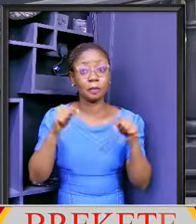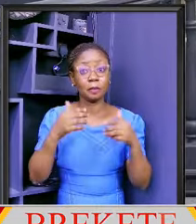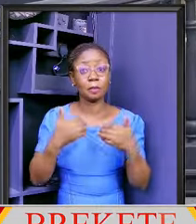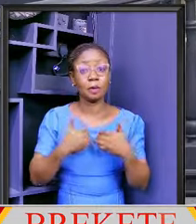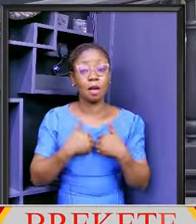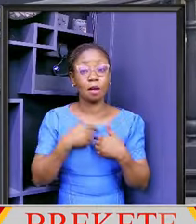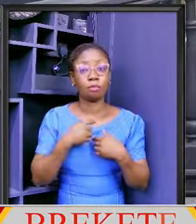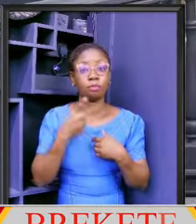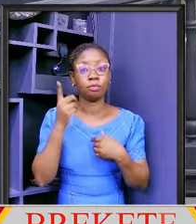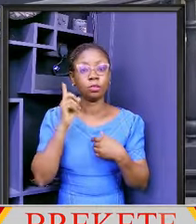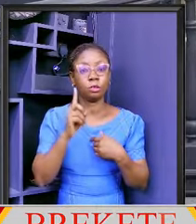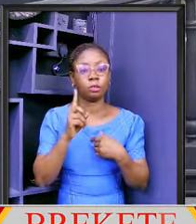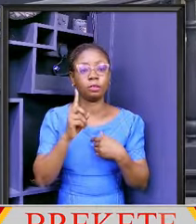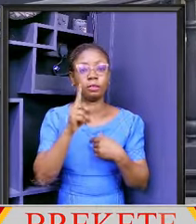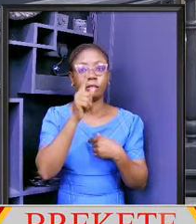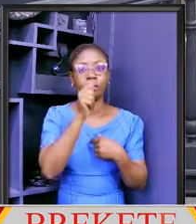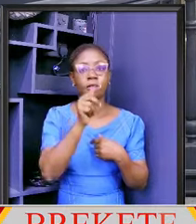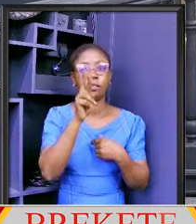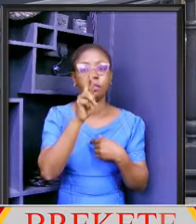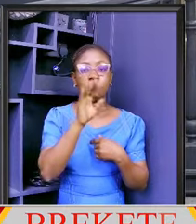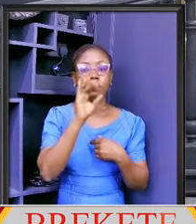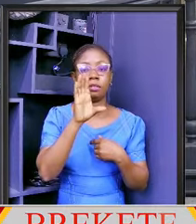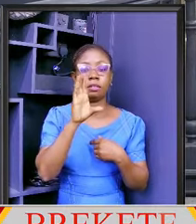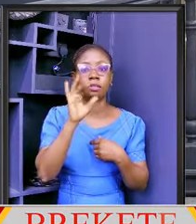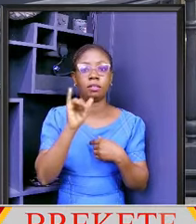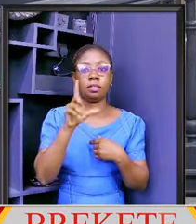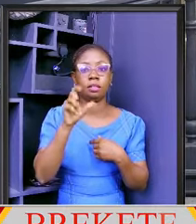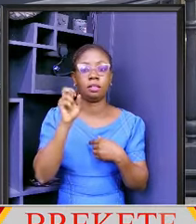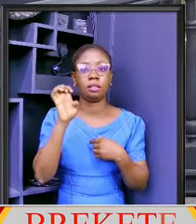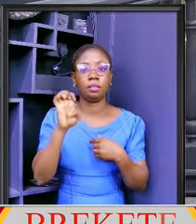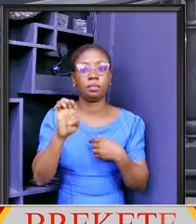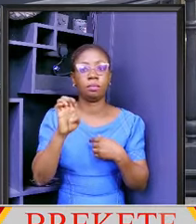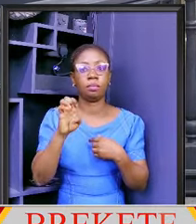rider that has returned 50 million